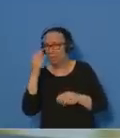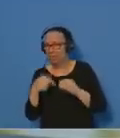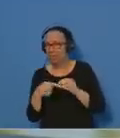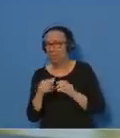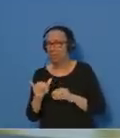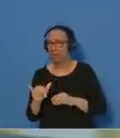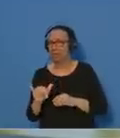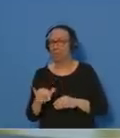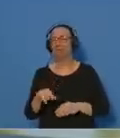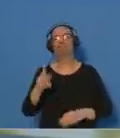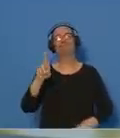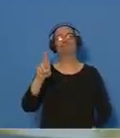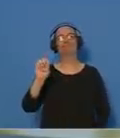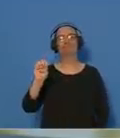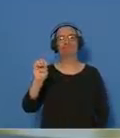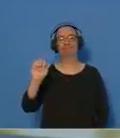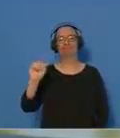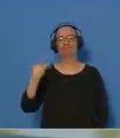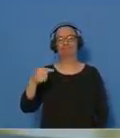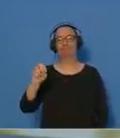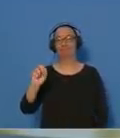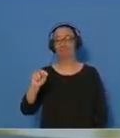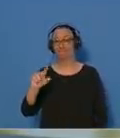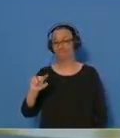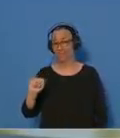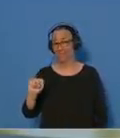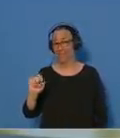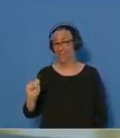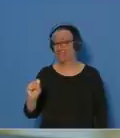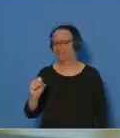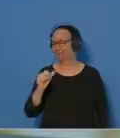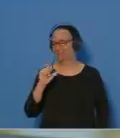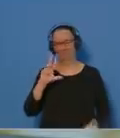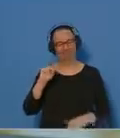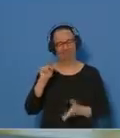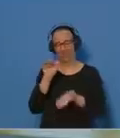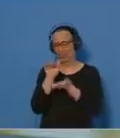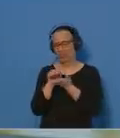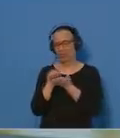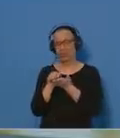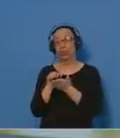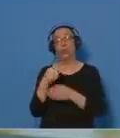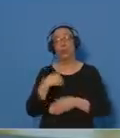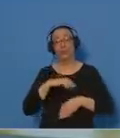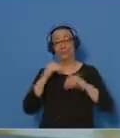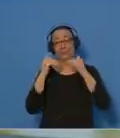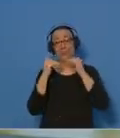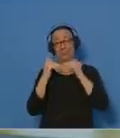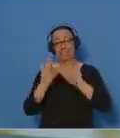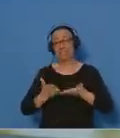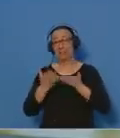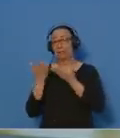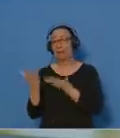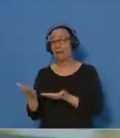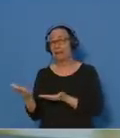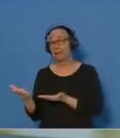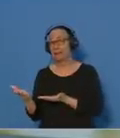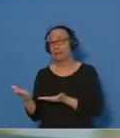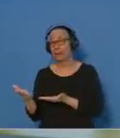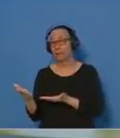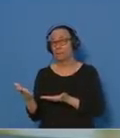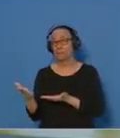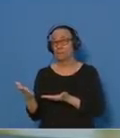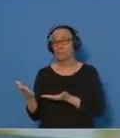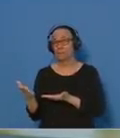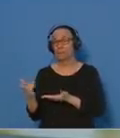of? The reagents there is no shortage of reagents. We do have some limited supplies with respect to